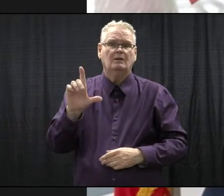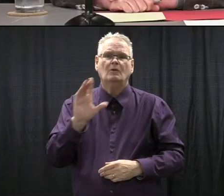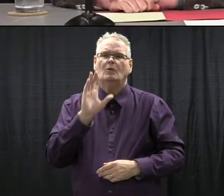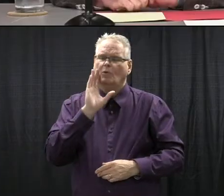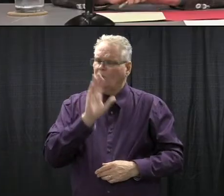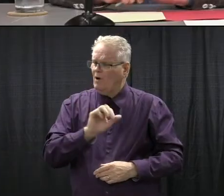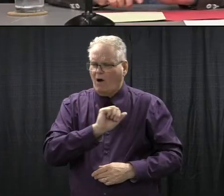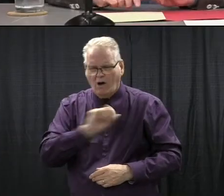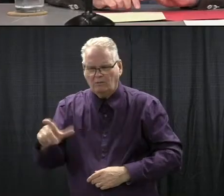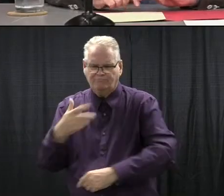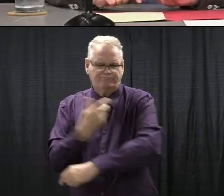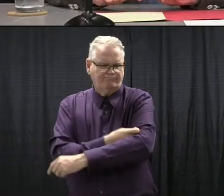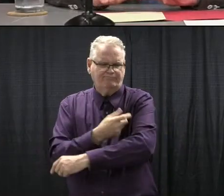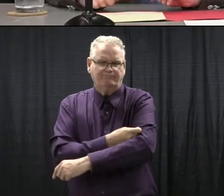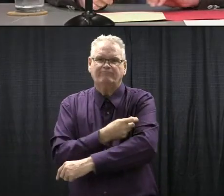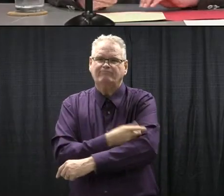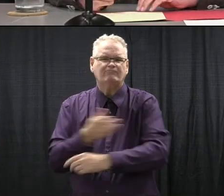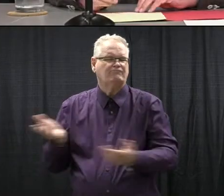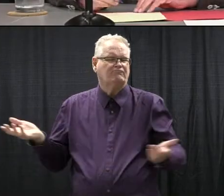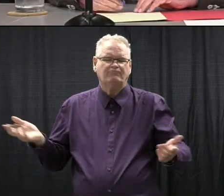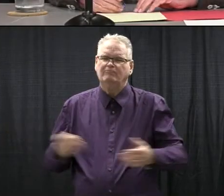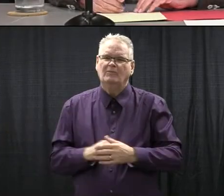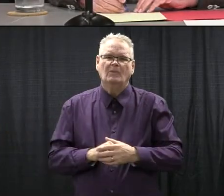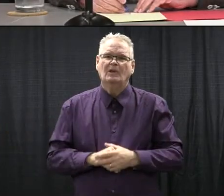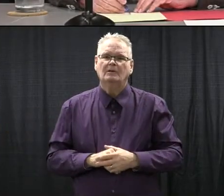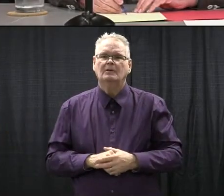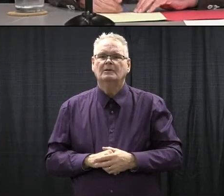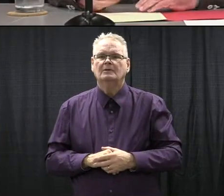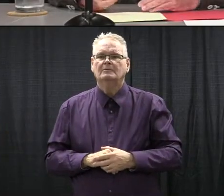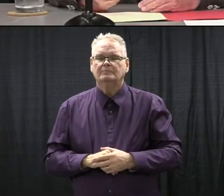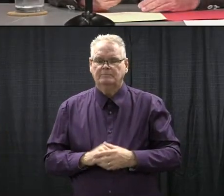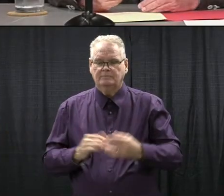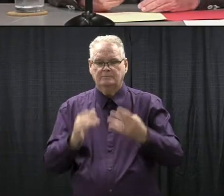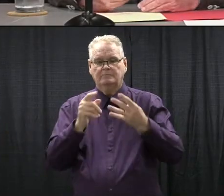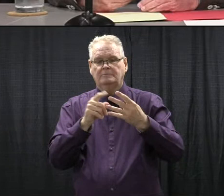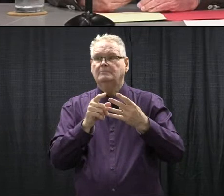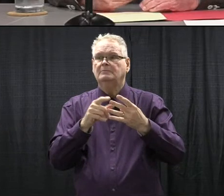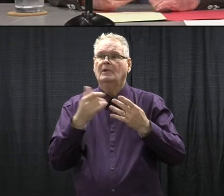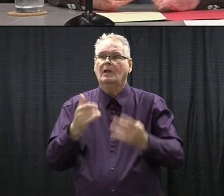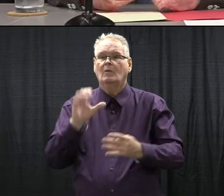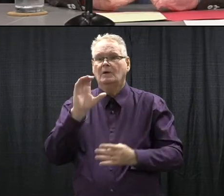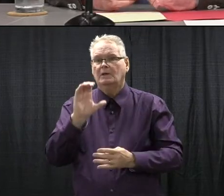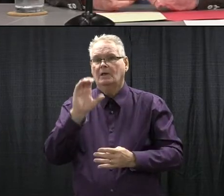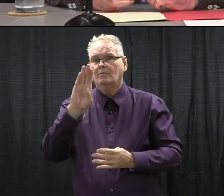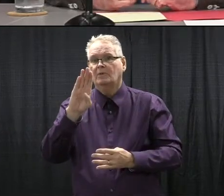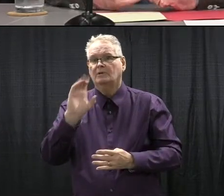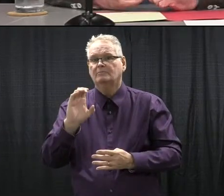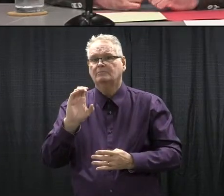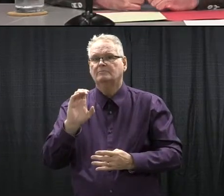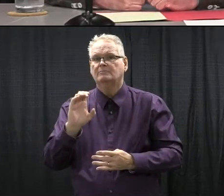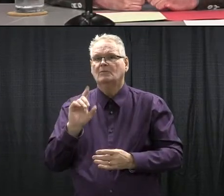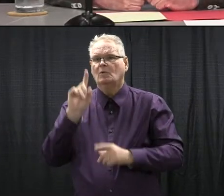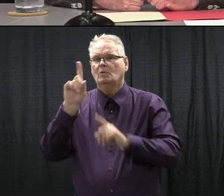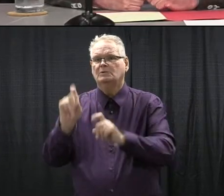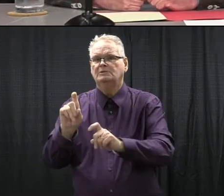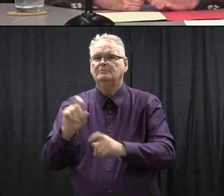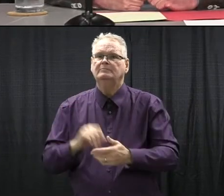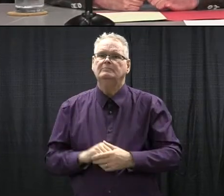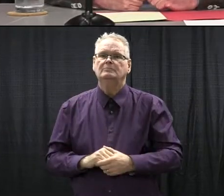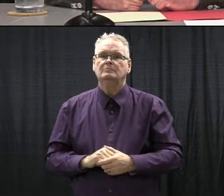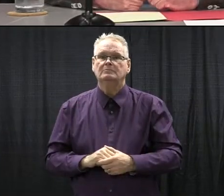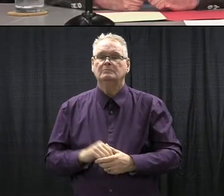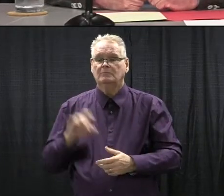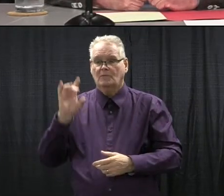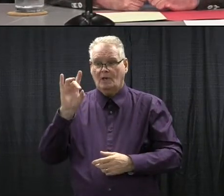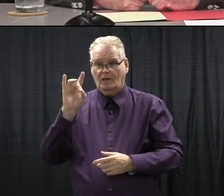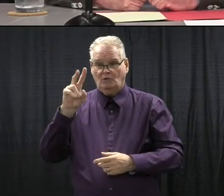Peter Cowan with CBC. Do you have a final question? I do. The overall rate is around 82%, but there are some age groups